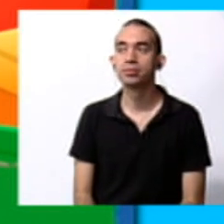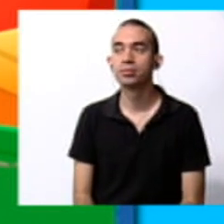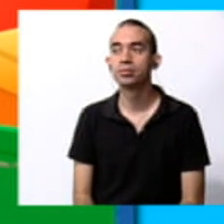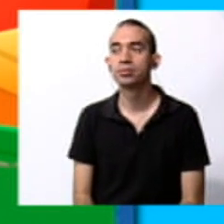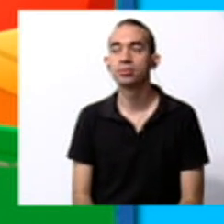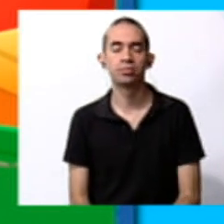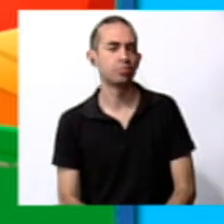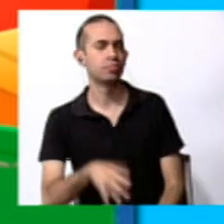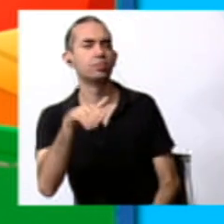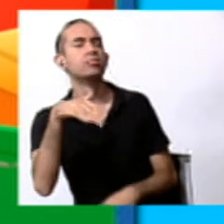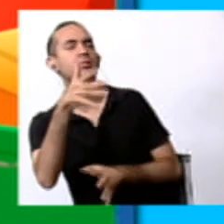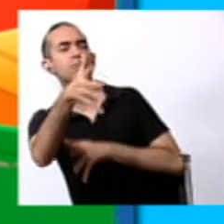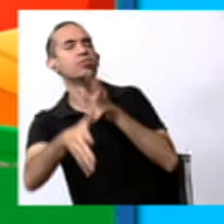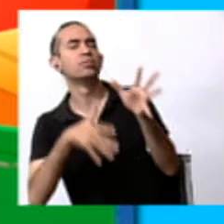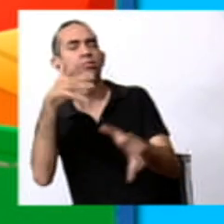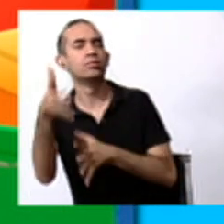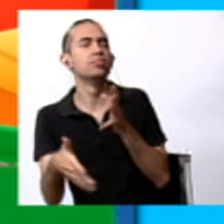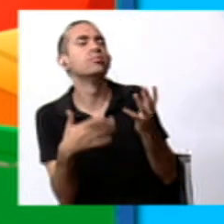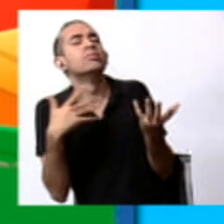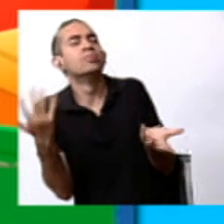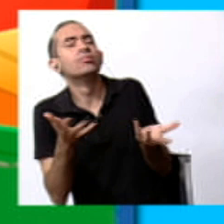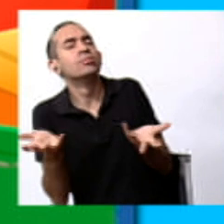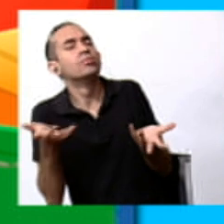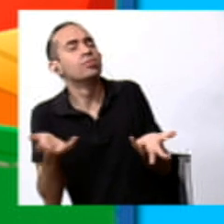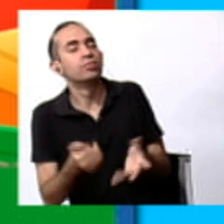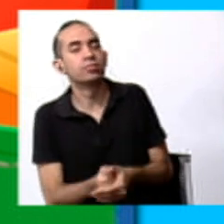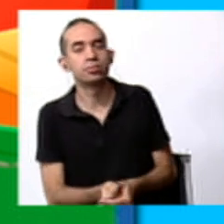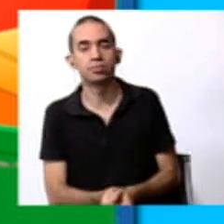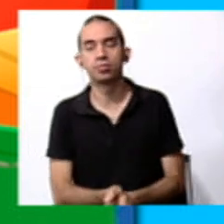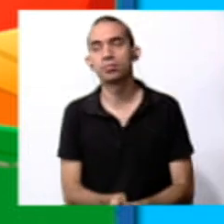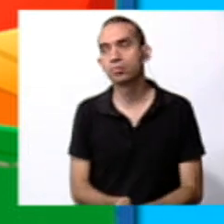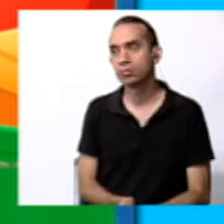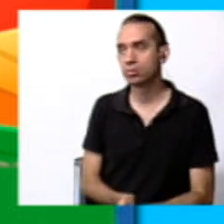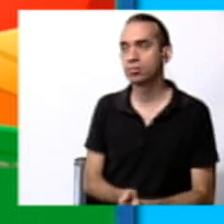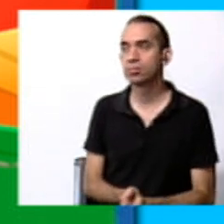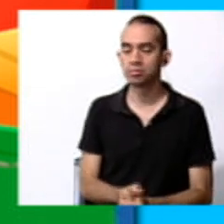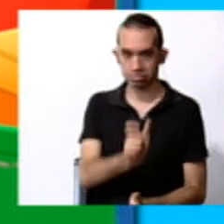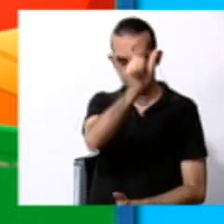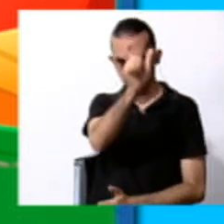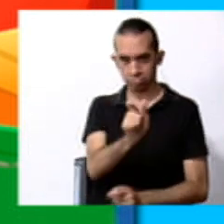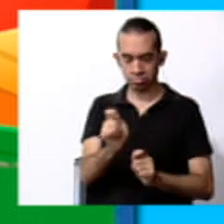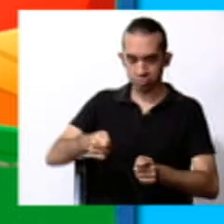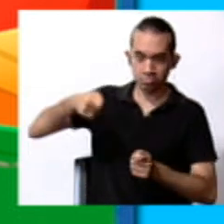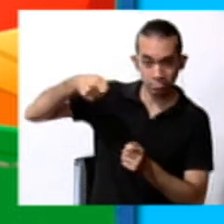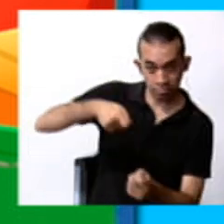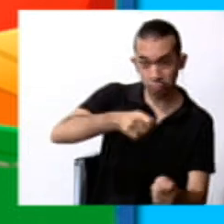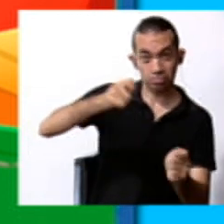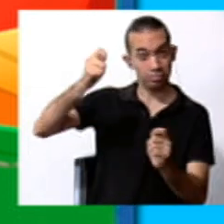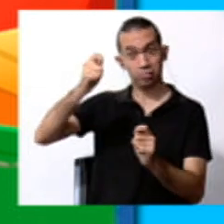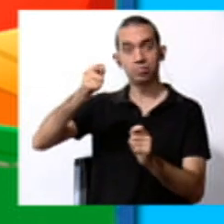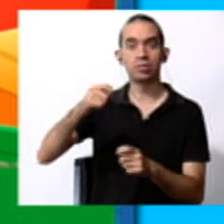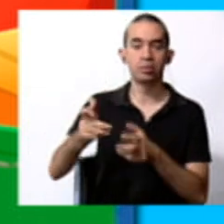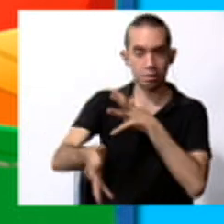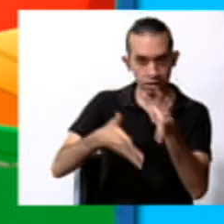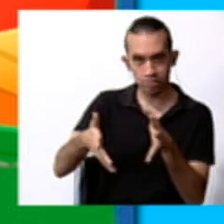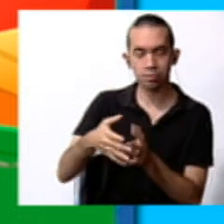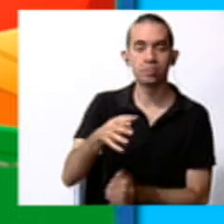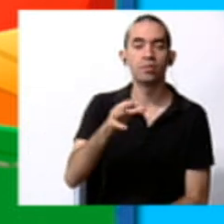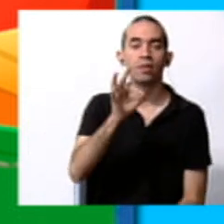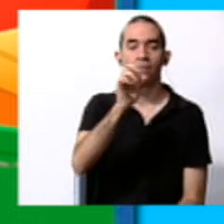Who takes care of the animals? The farmer takes care of the animals. He feeds